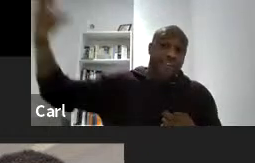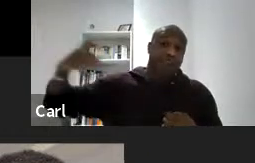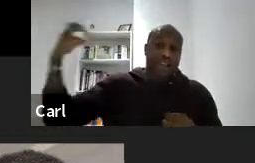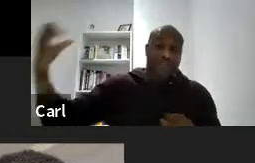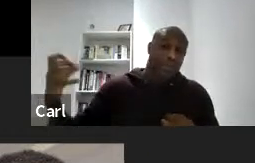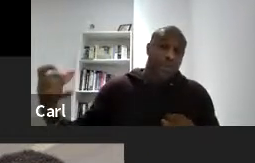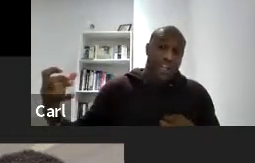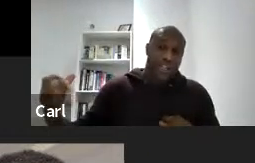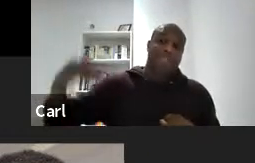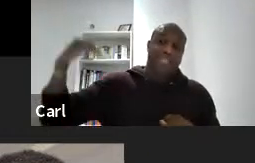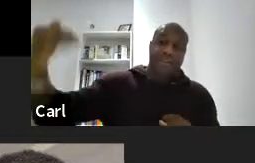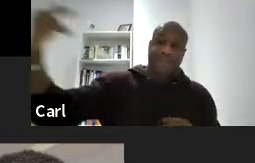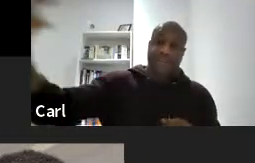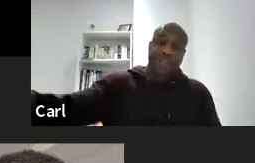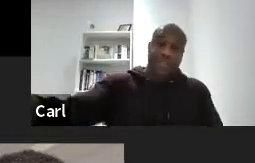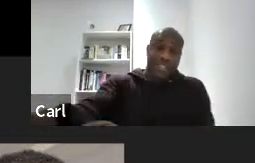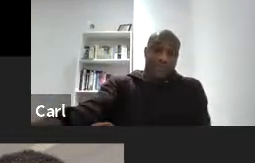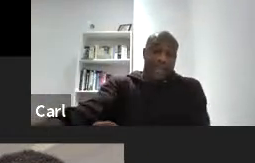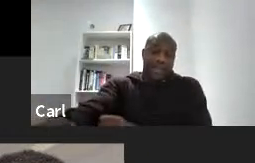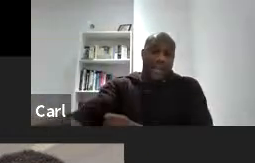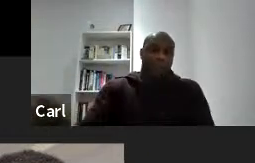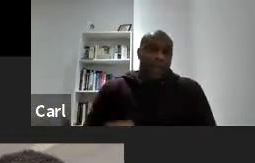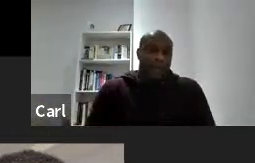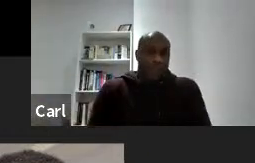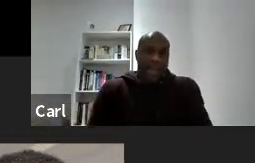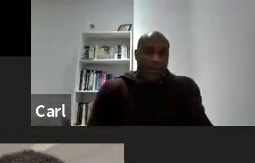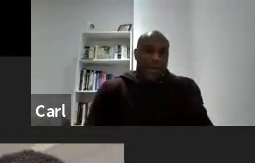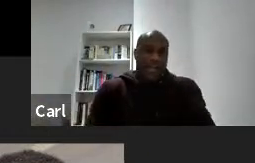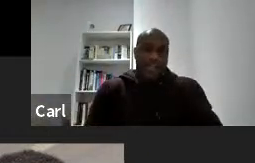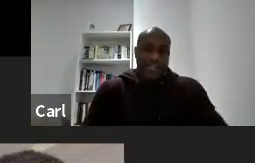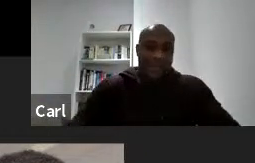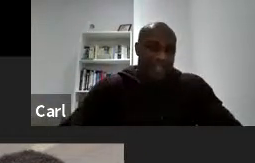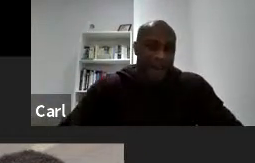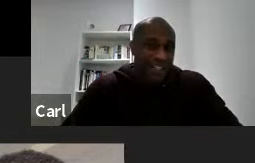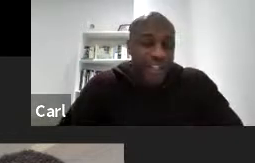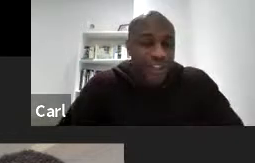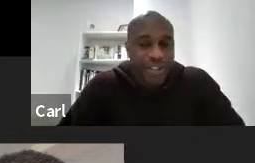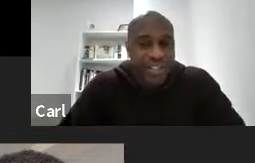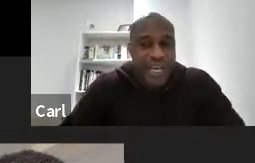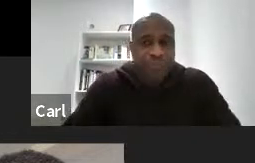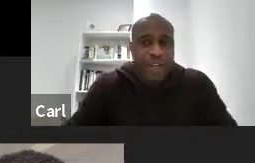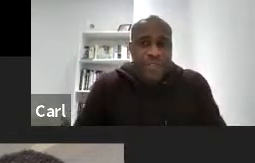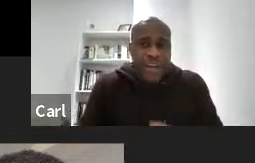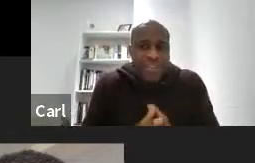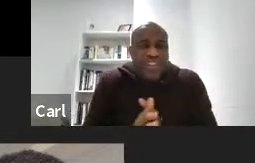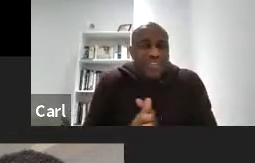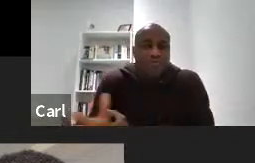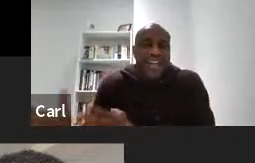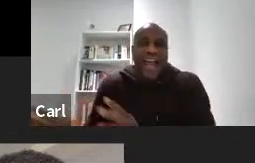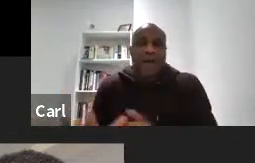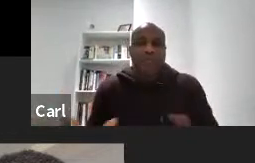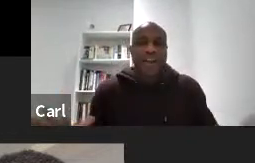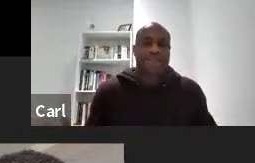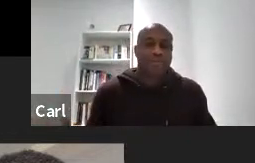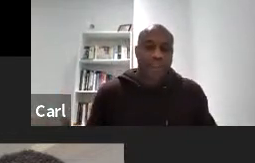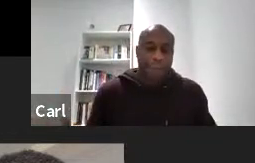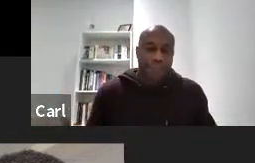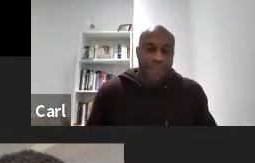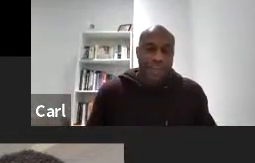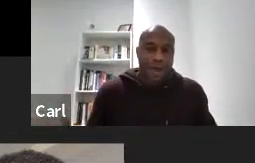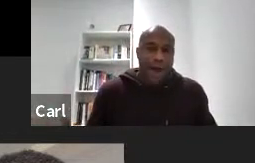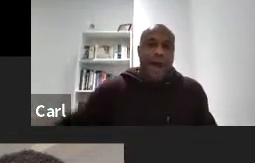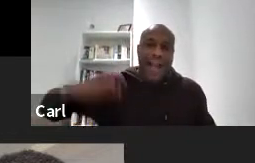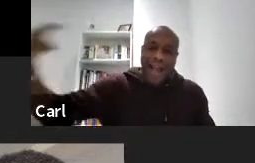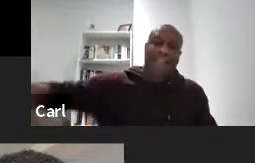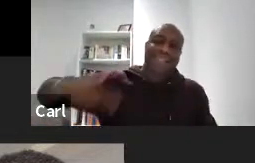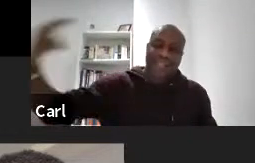then provide relevant audio specifically for runners. Now, back when I started the business back in 2013, there was nothing really out there for that.